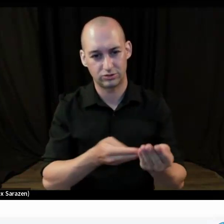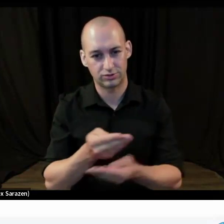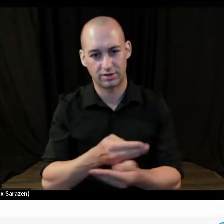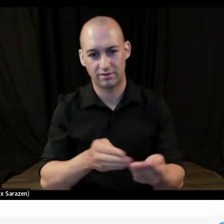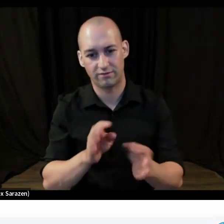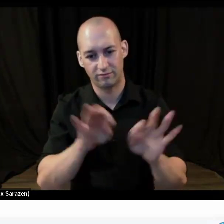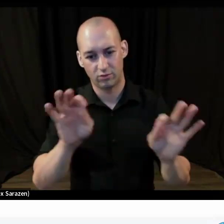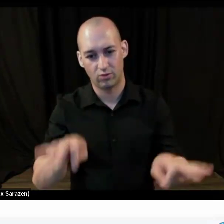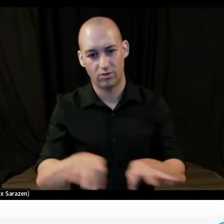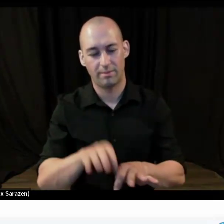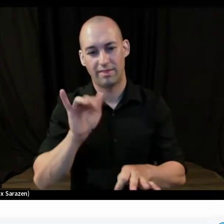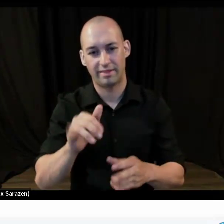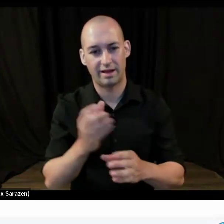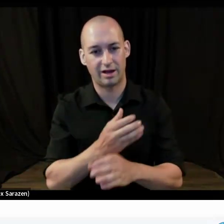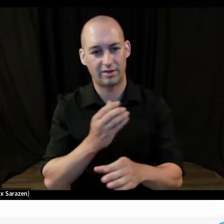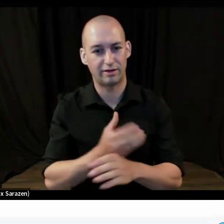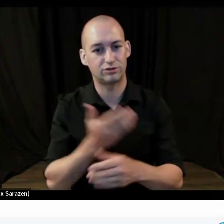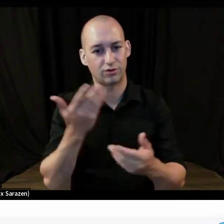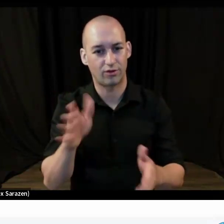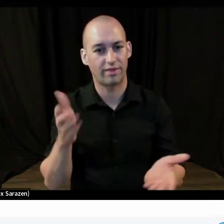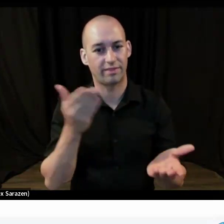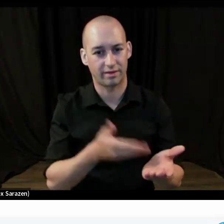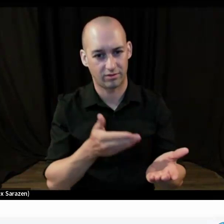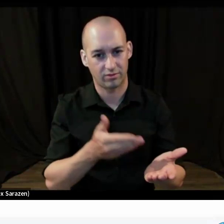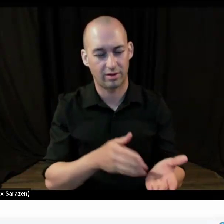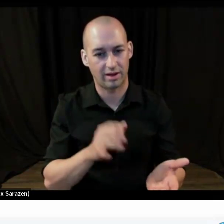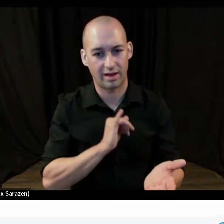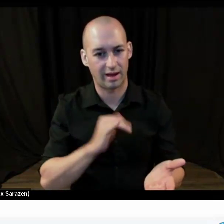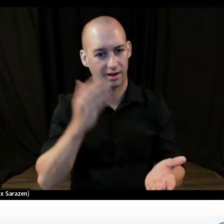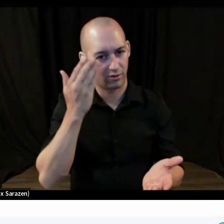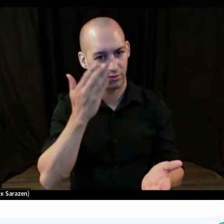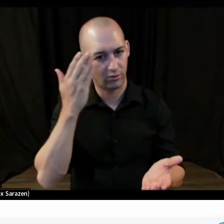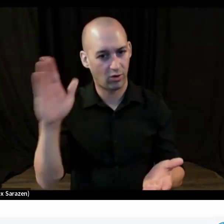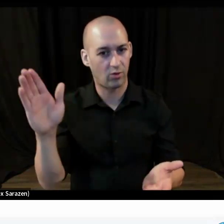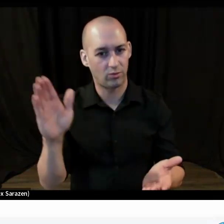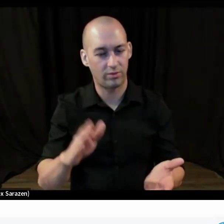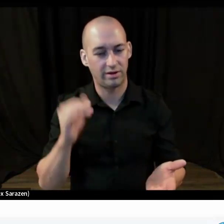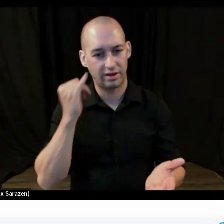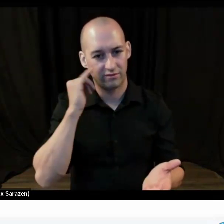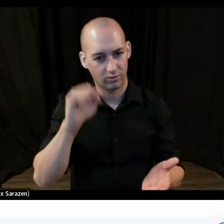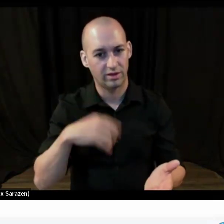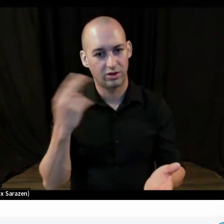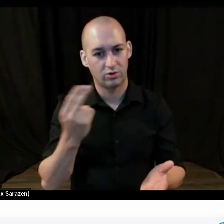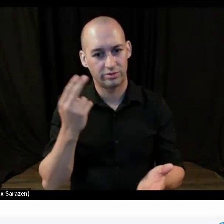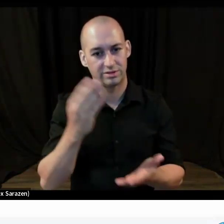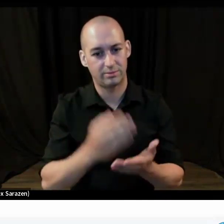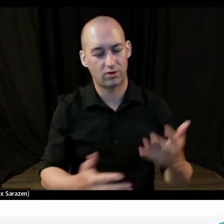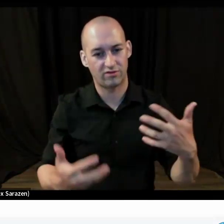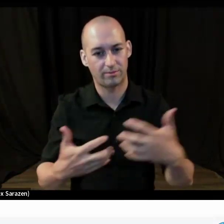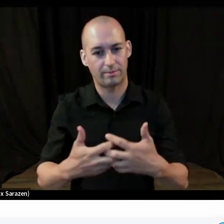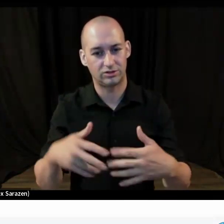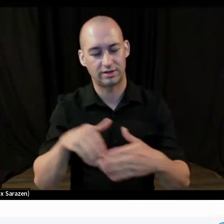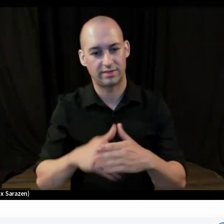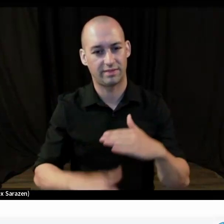is already there. I don't know if you can use it as part of match. In the capacity